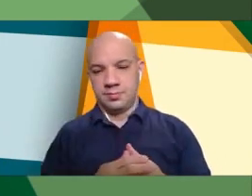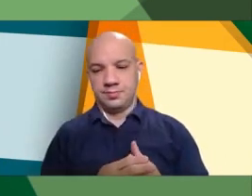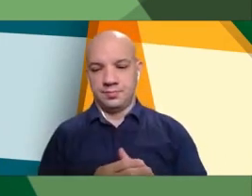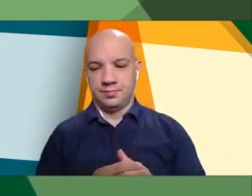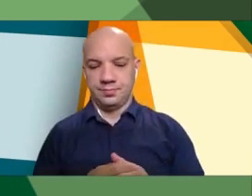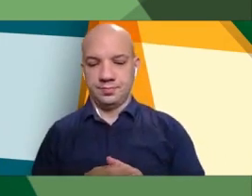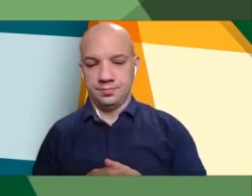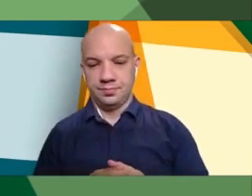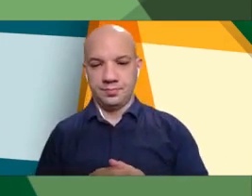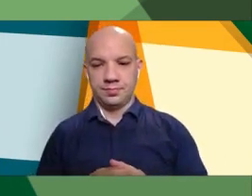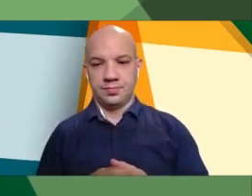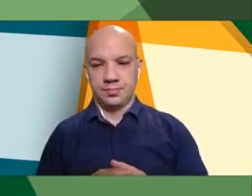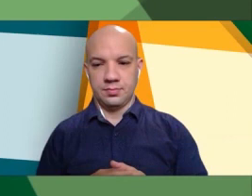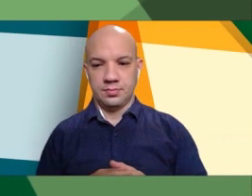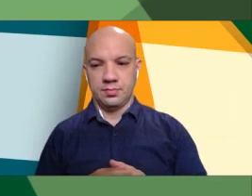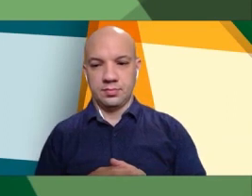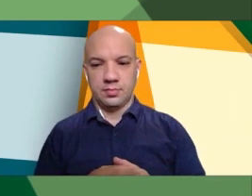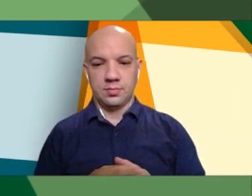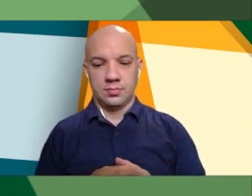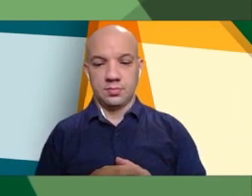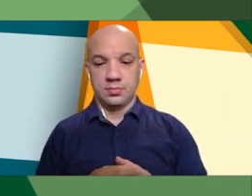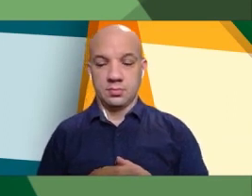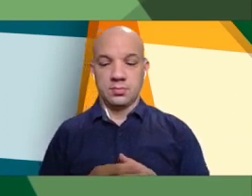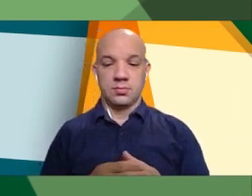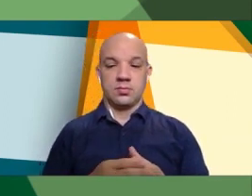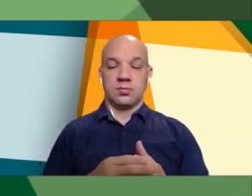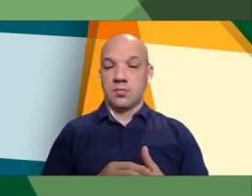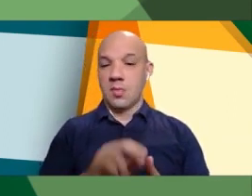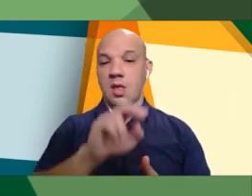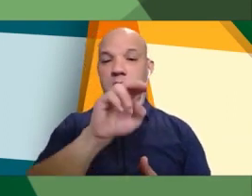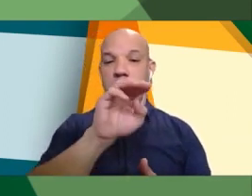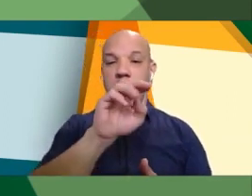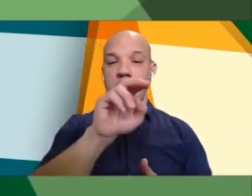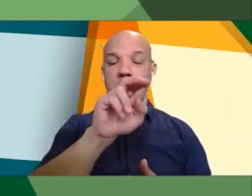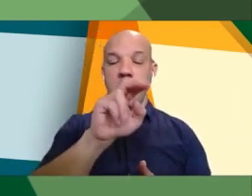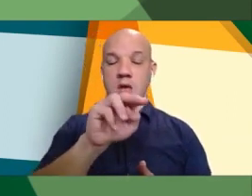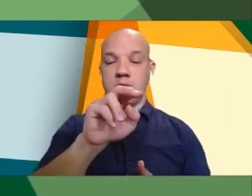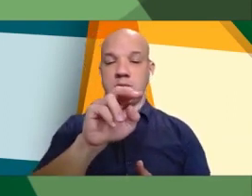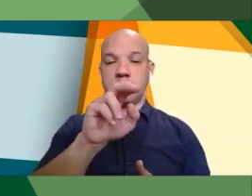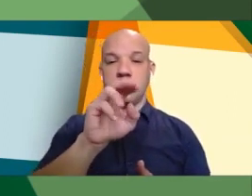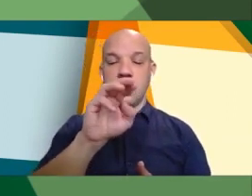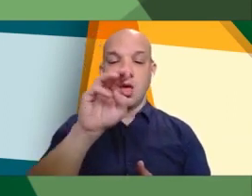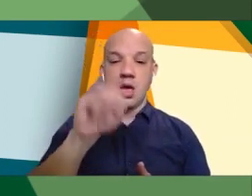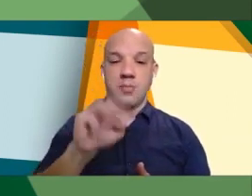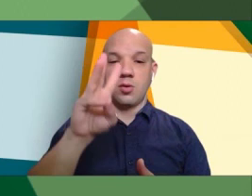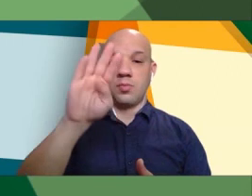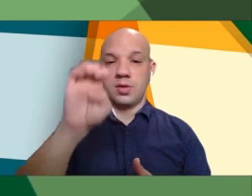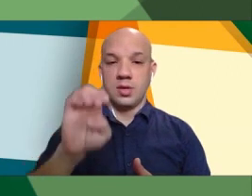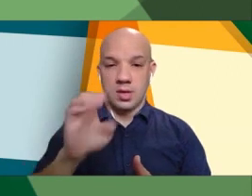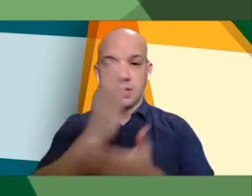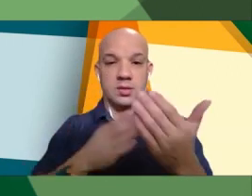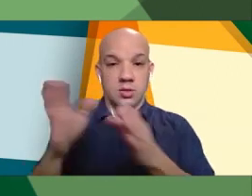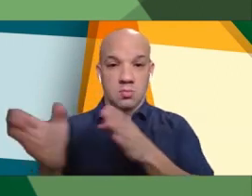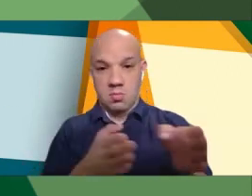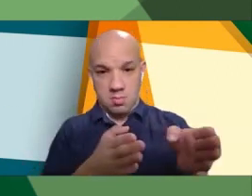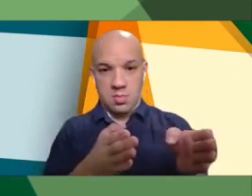Submitting an MWBE utilization plan. An MWBE plan identifies where they are contracting opportunities to engage